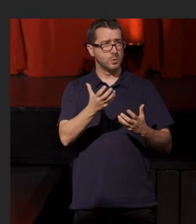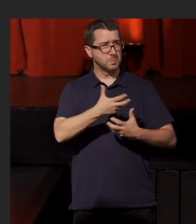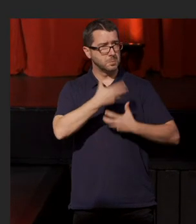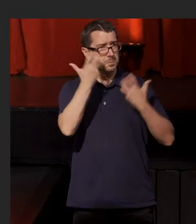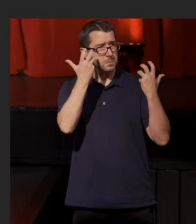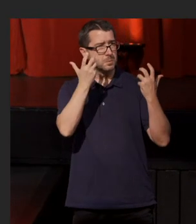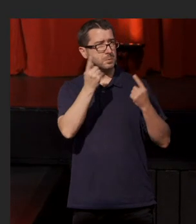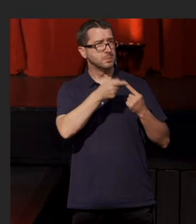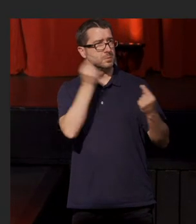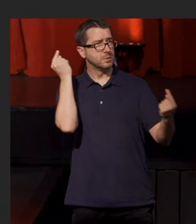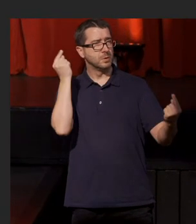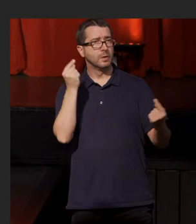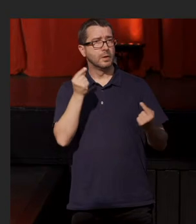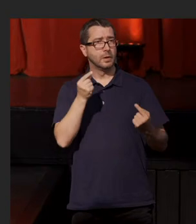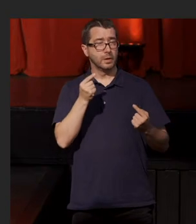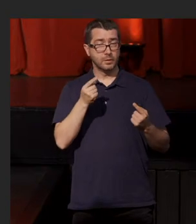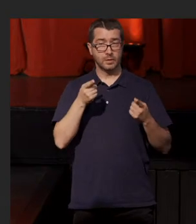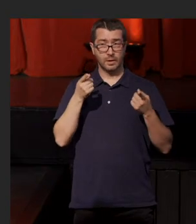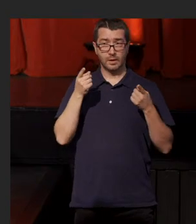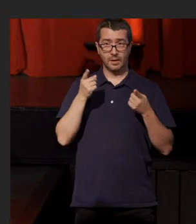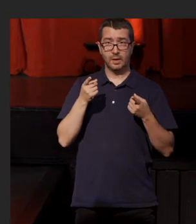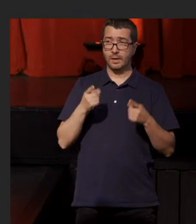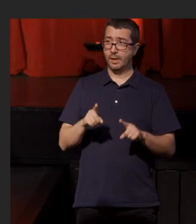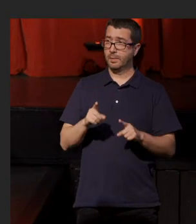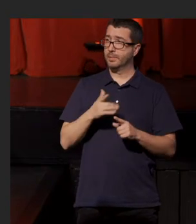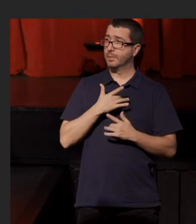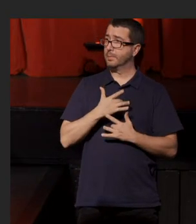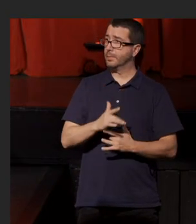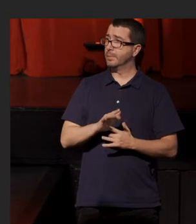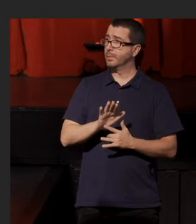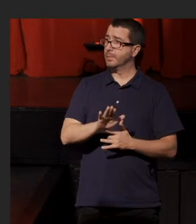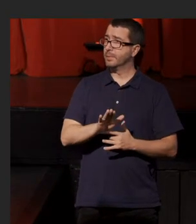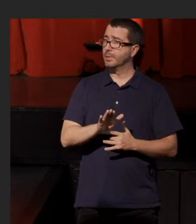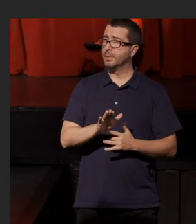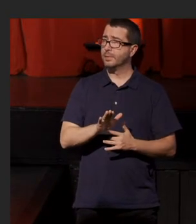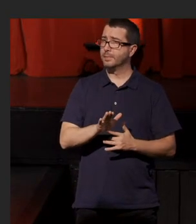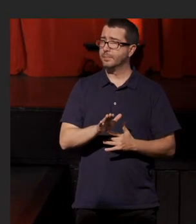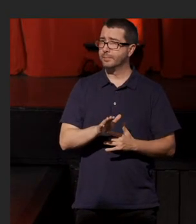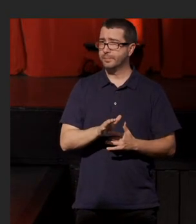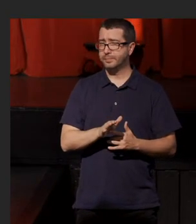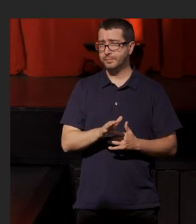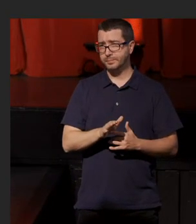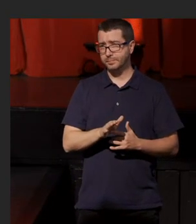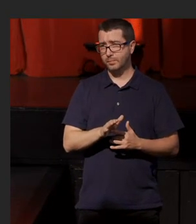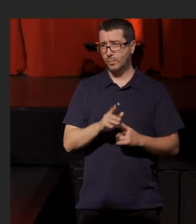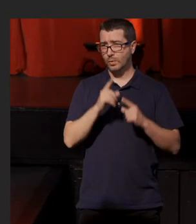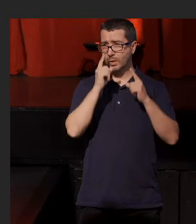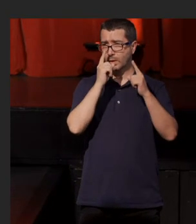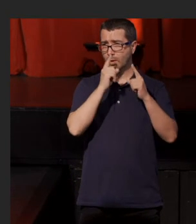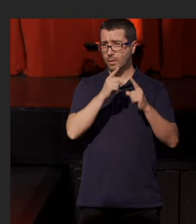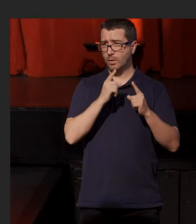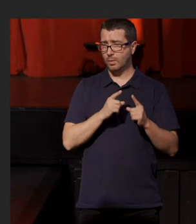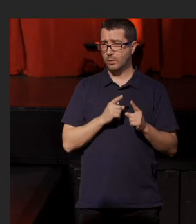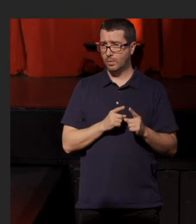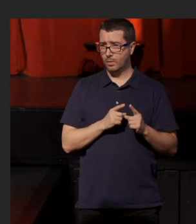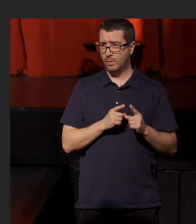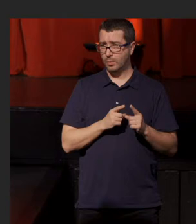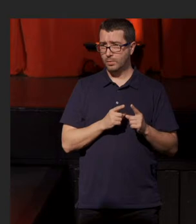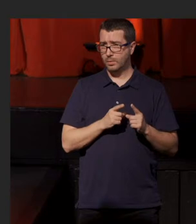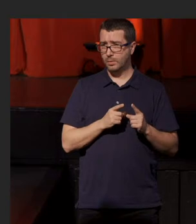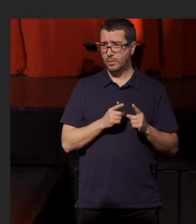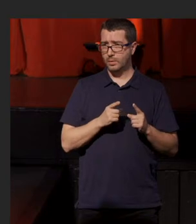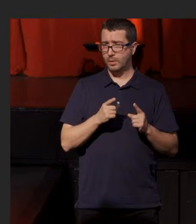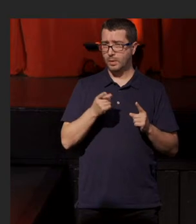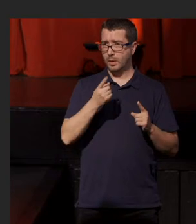we increase the likelihood that the tendency underlying the acceptable outcomes to deal with that outgroup, because after all, they're menacing